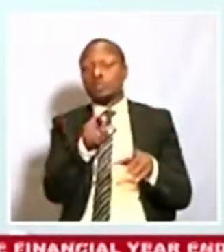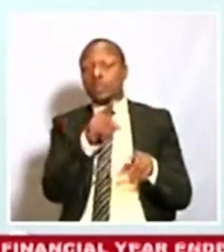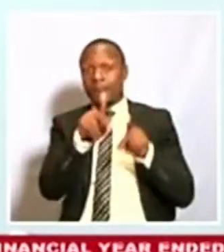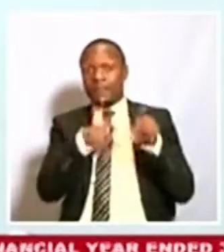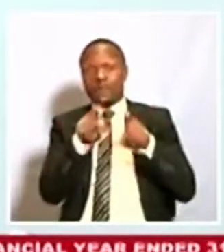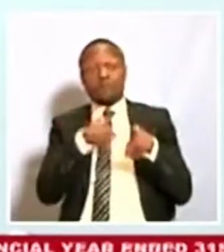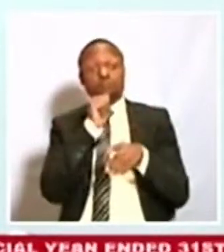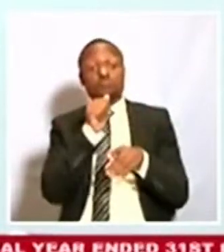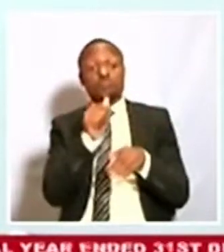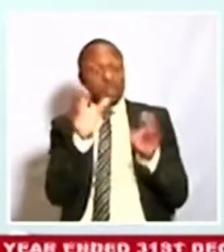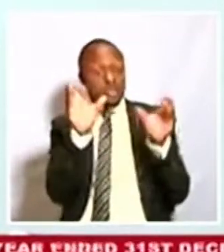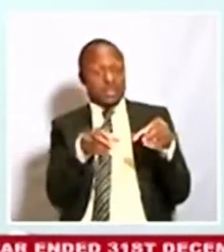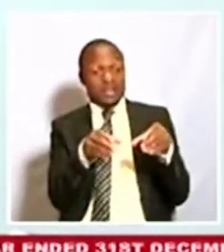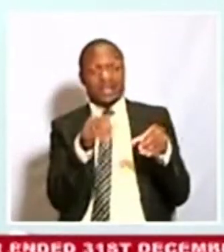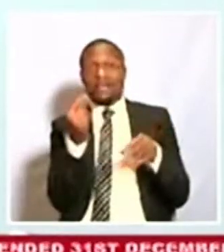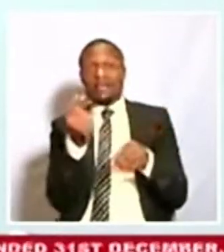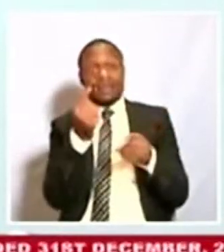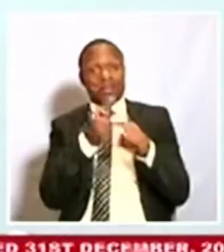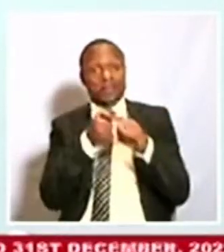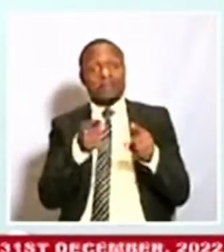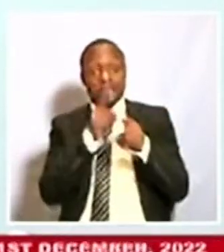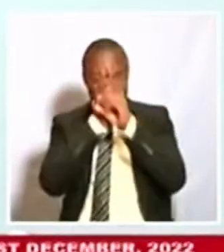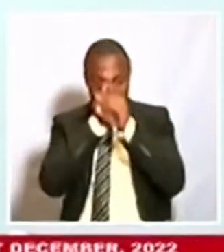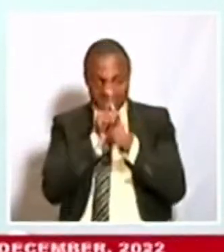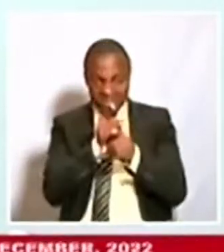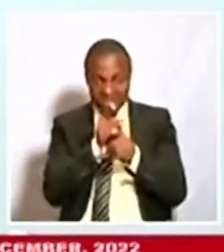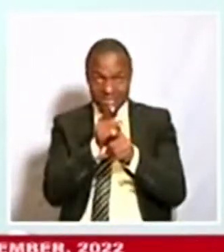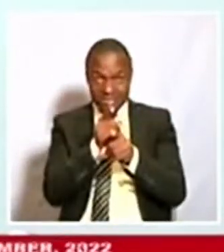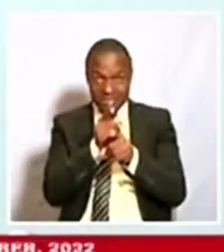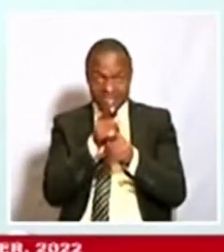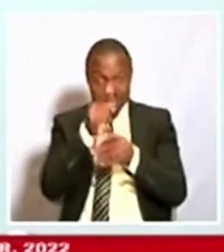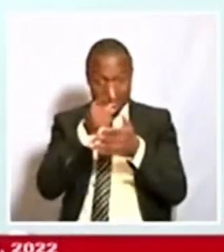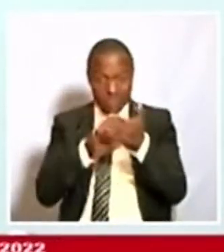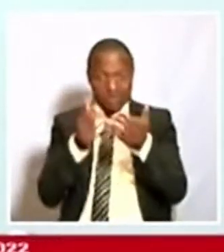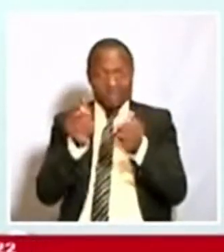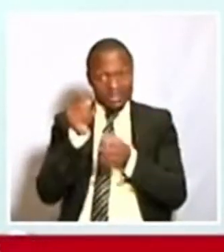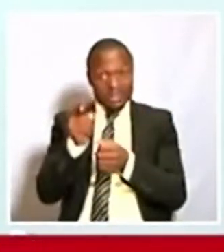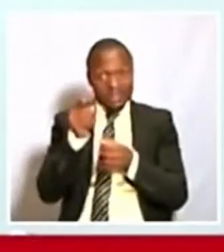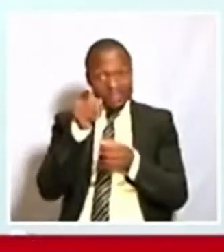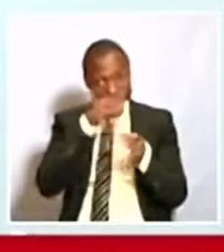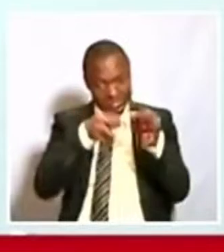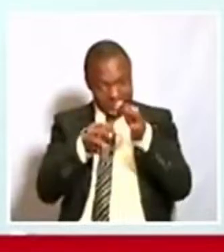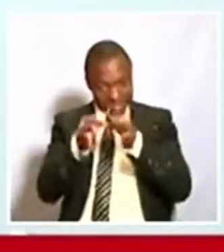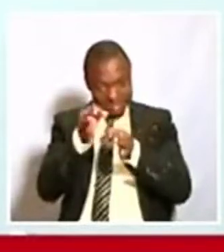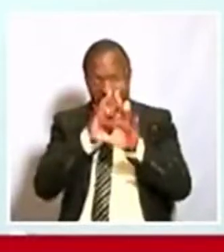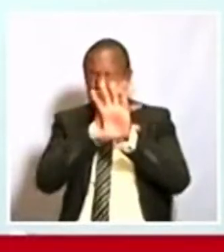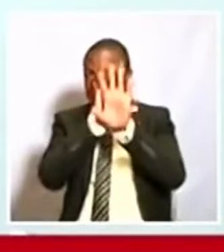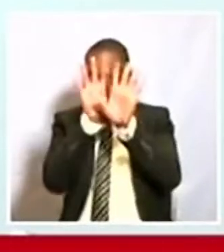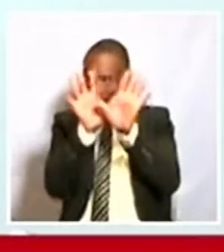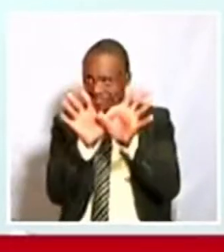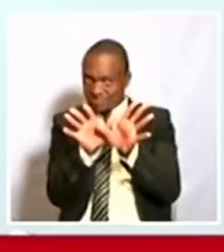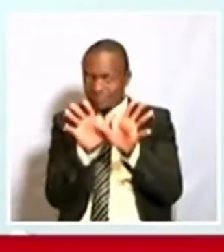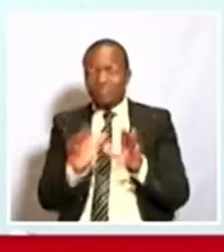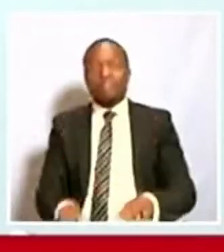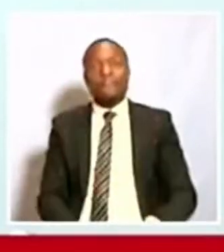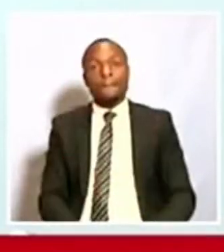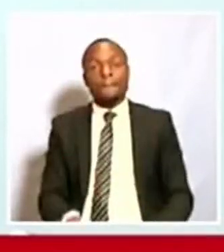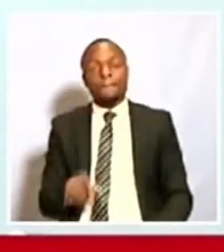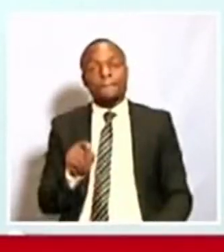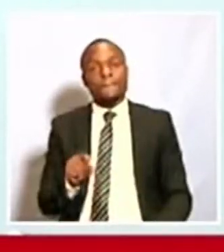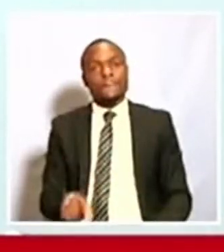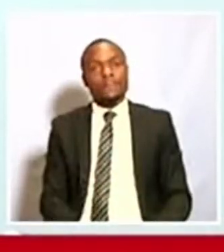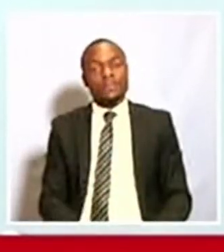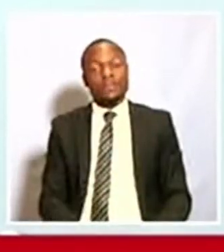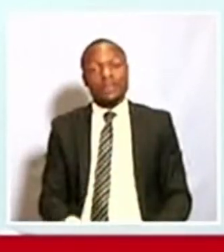but I think the decision came according to his submission, and which I want him to clarify, is that they are also not,